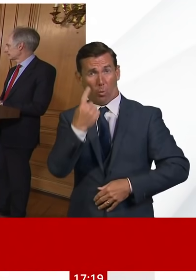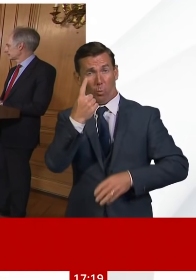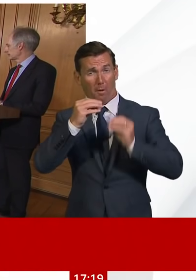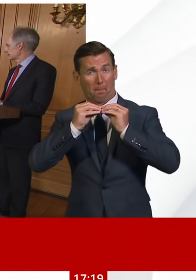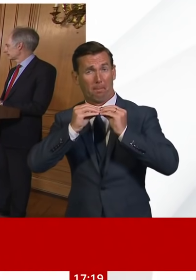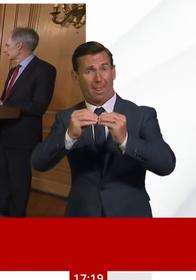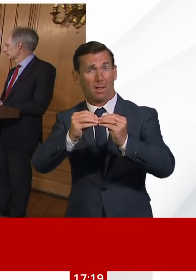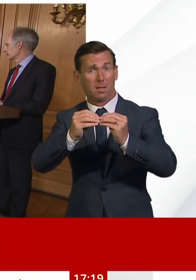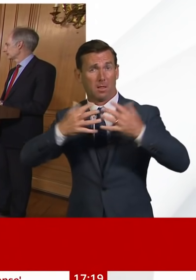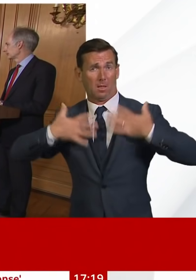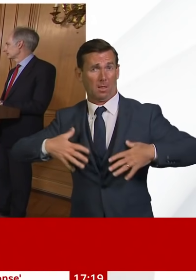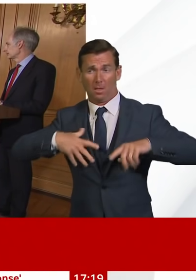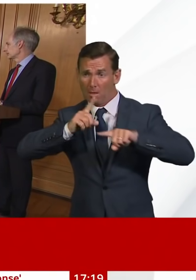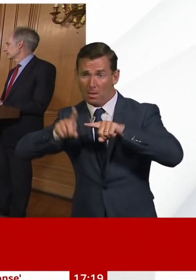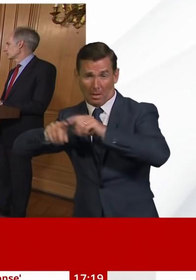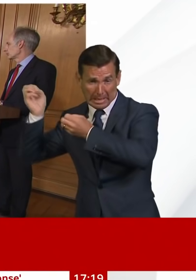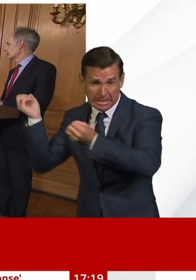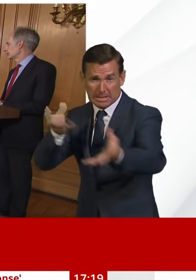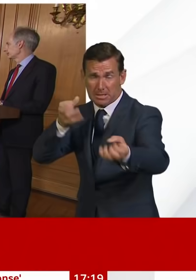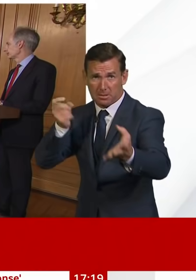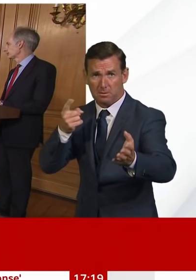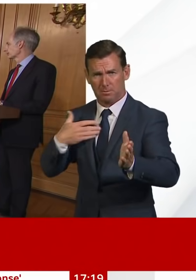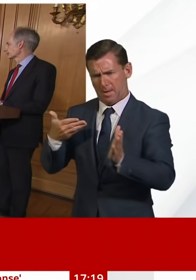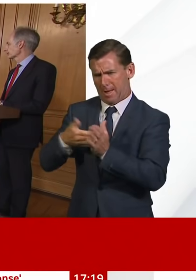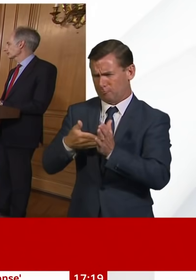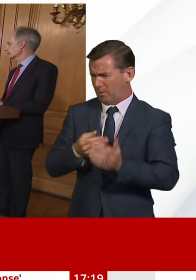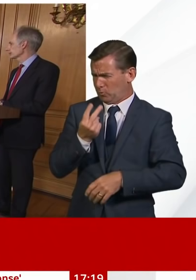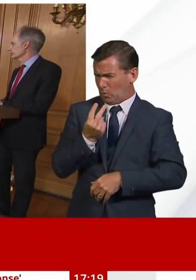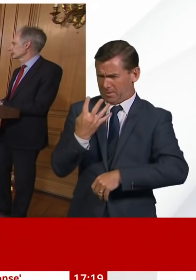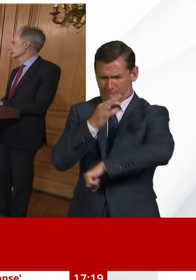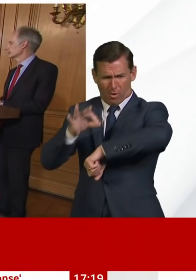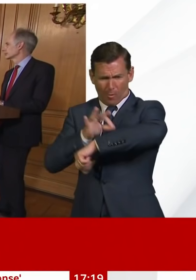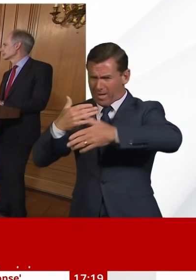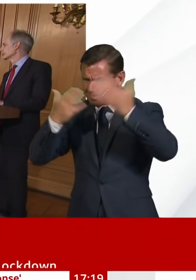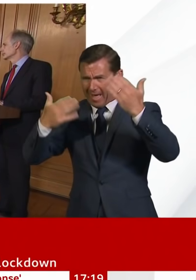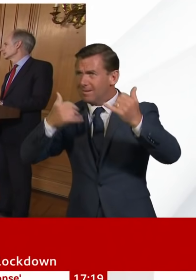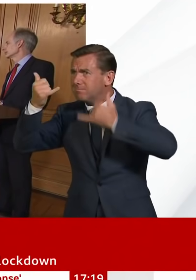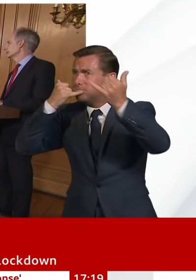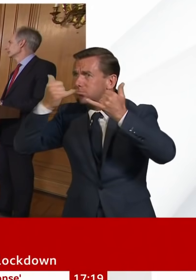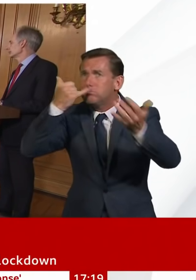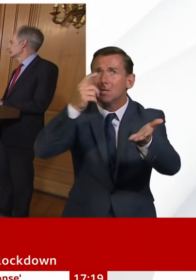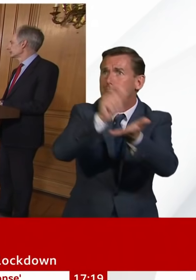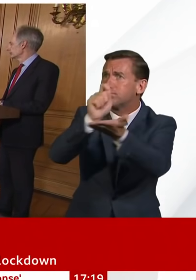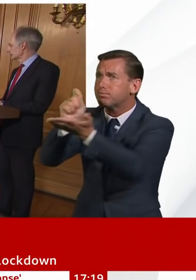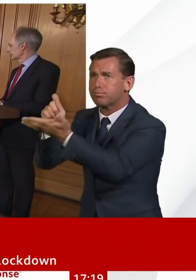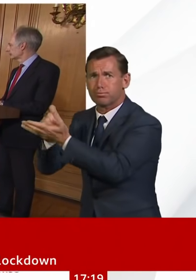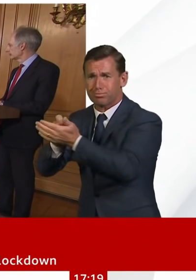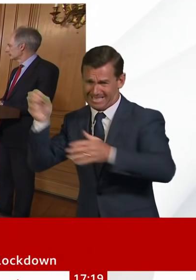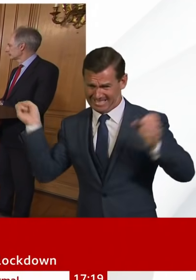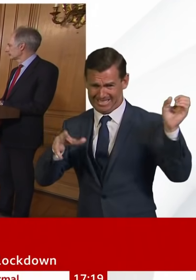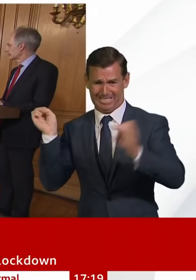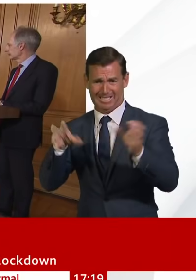time replenishing the stocks on a 24/7 basis, and I've described something of the operation to do